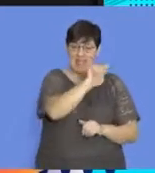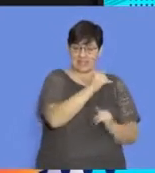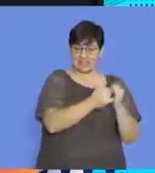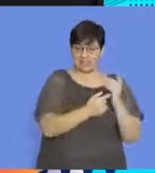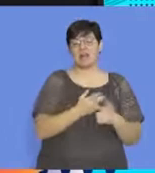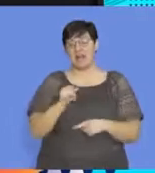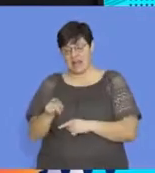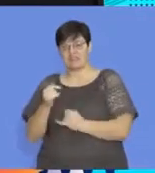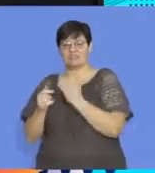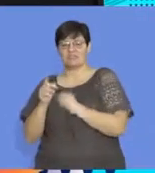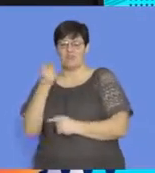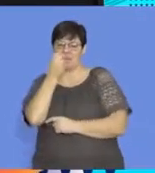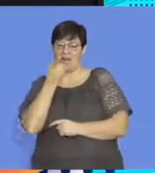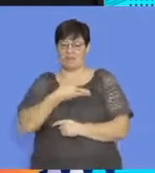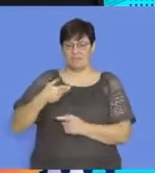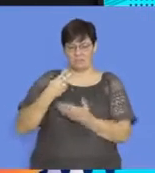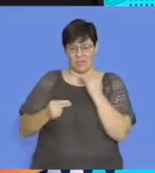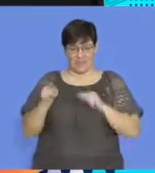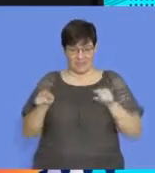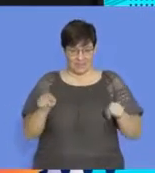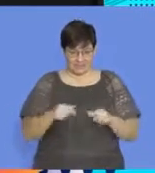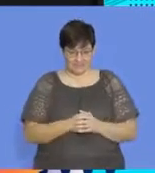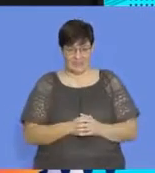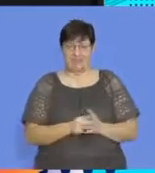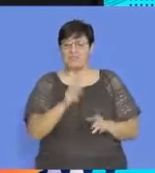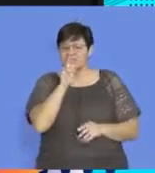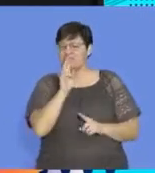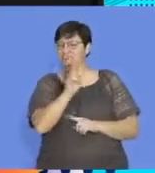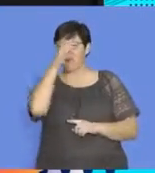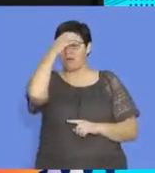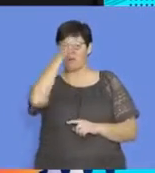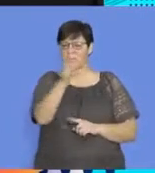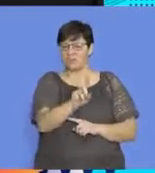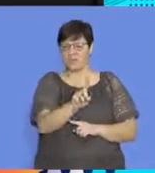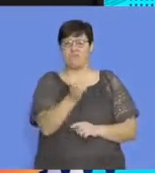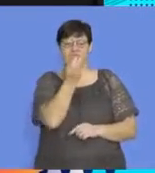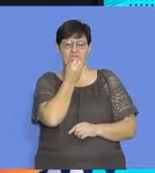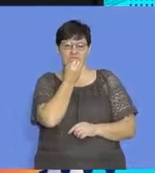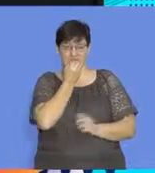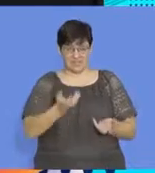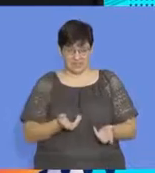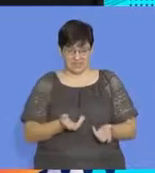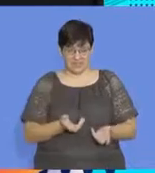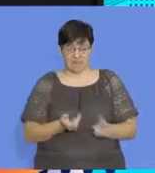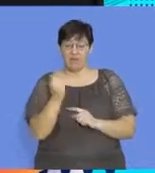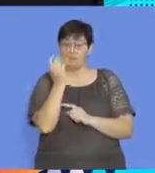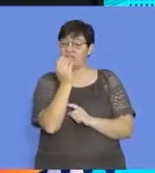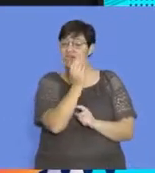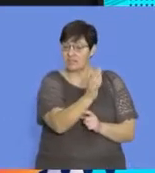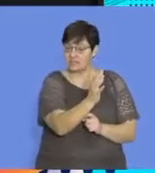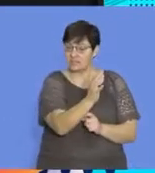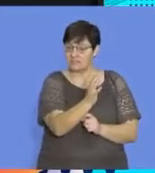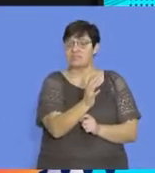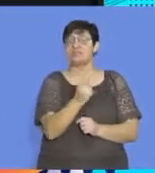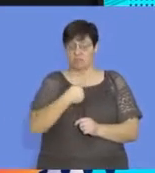versus sexual reproduction. And we were looking at the whole concept of food, because remember, plants, we